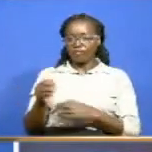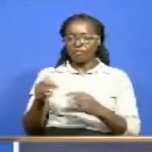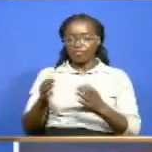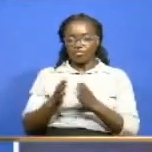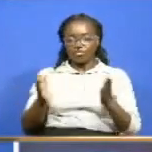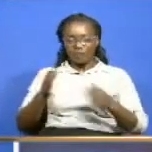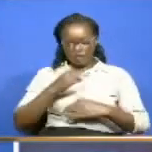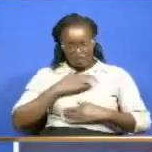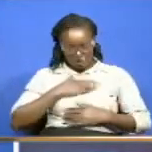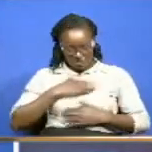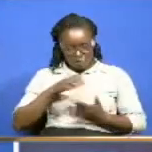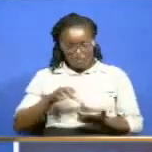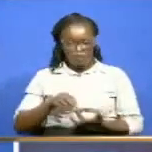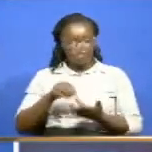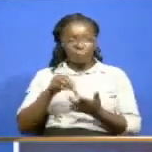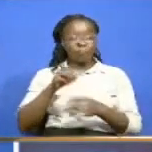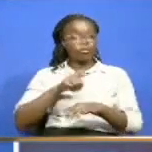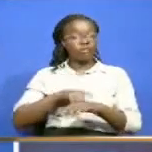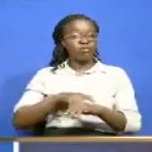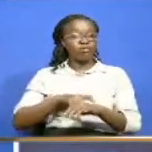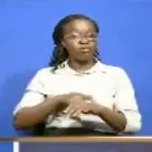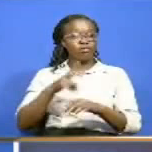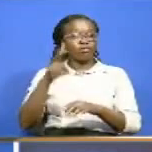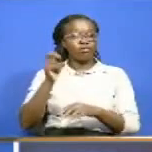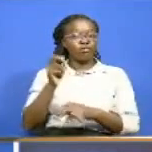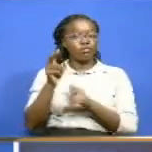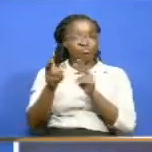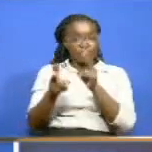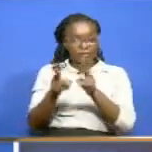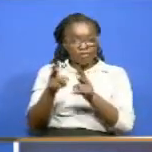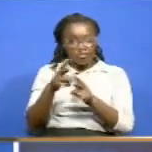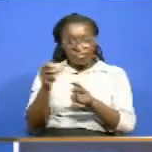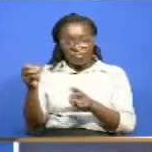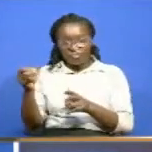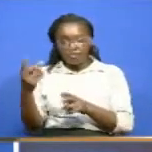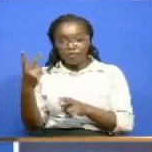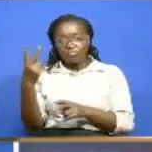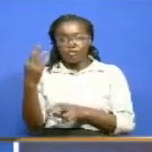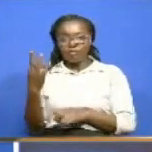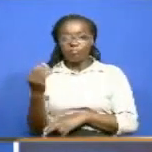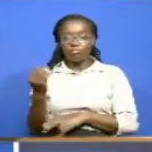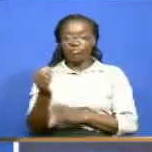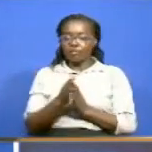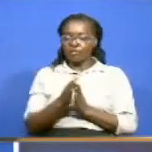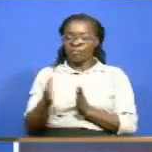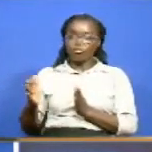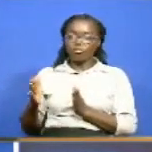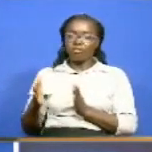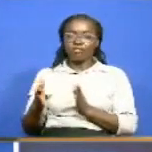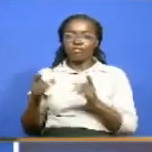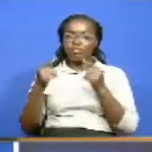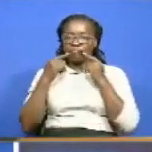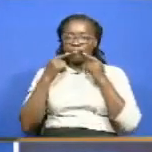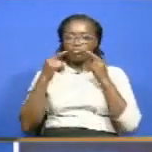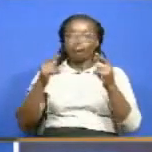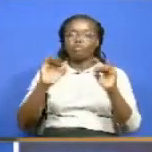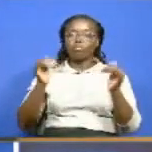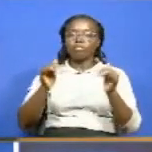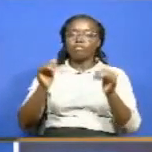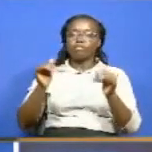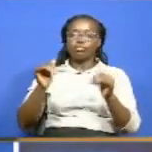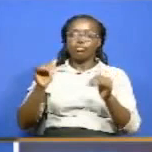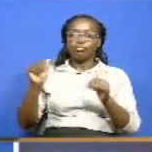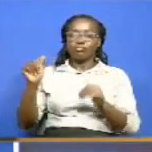honor, especially at the time when 2020 to 2030 period was declared the new Africa